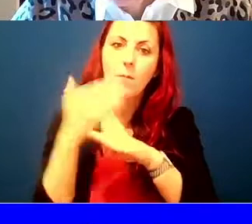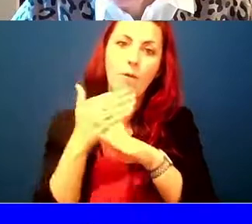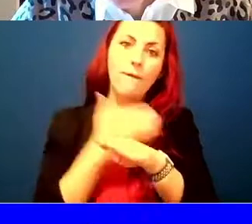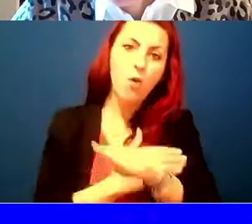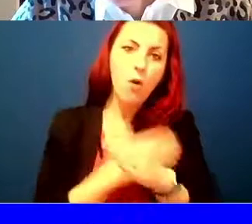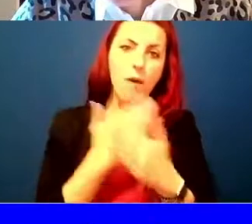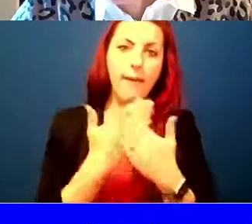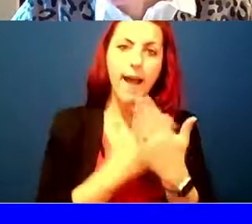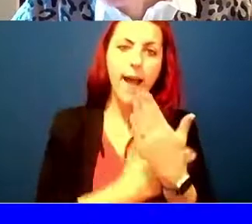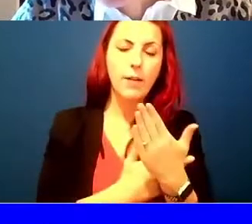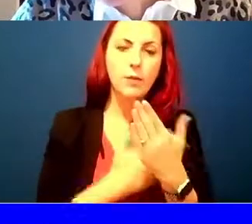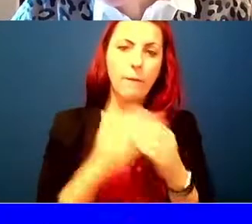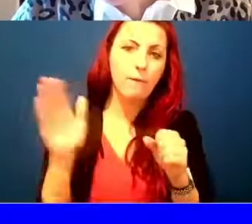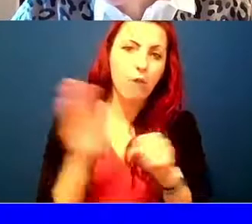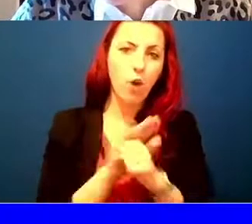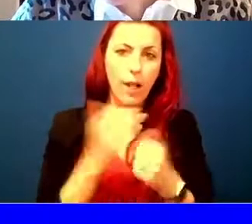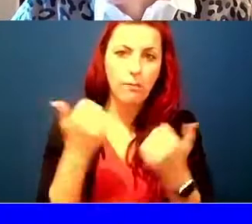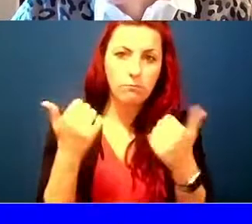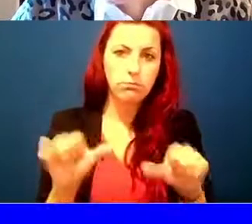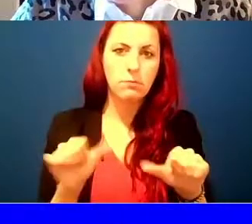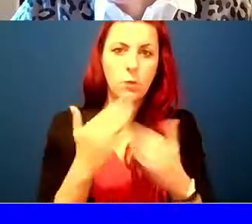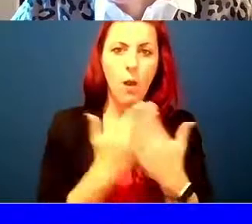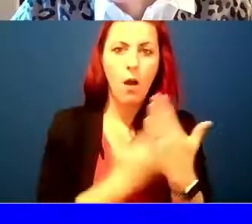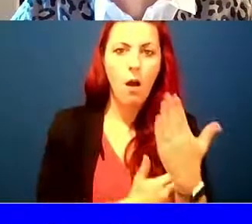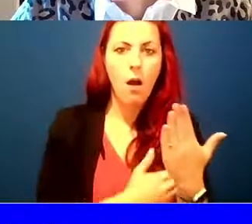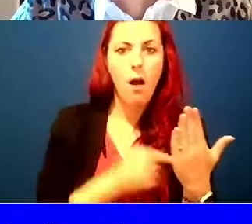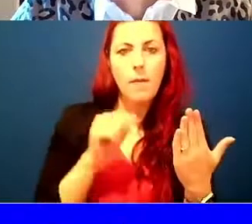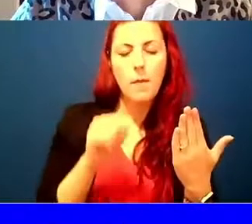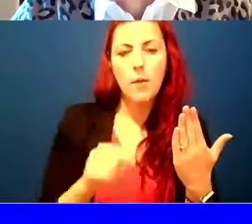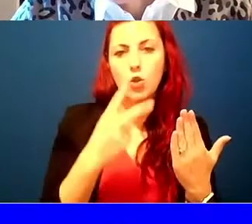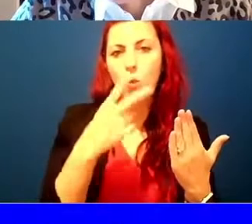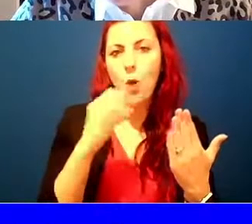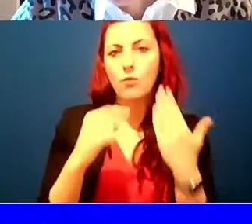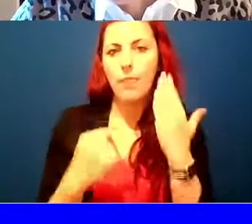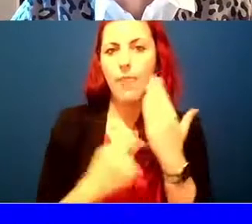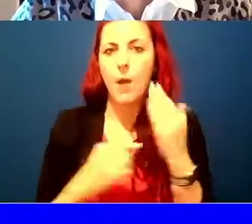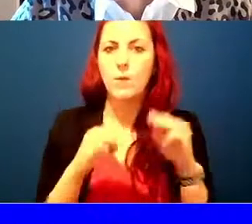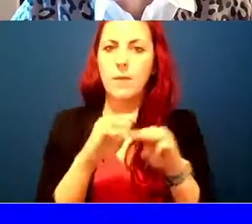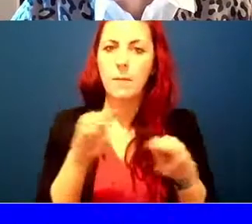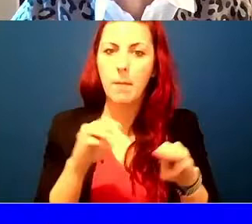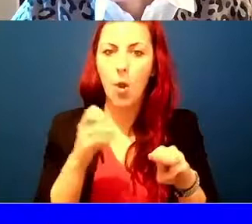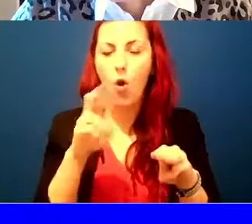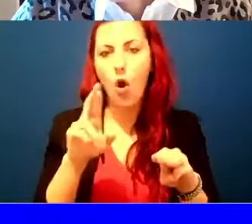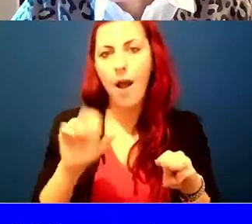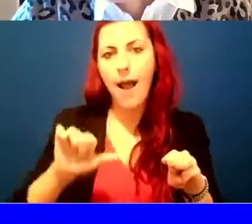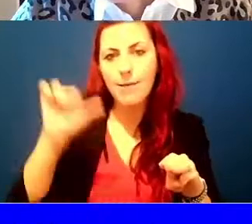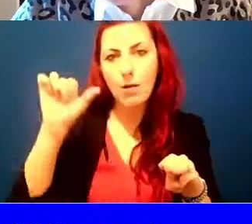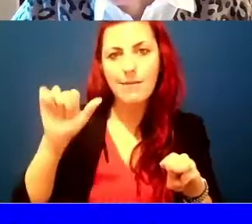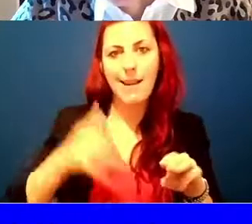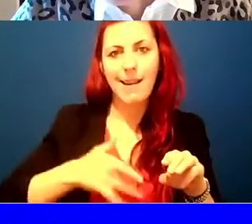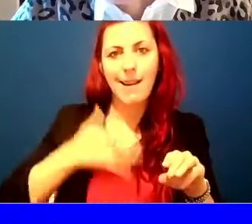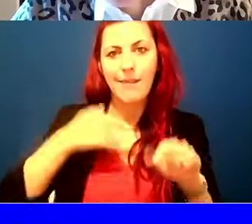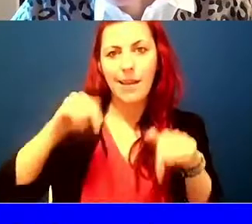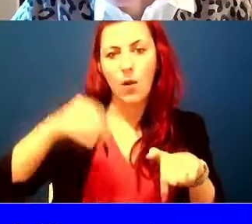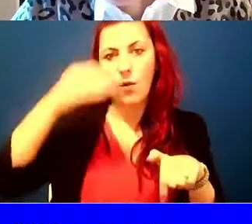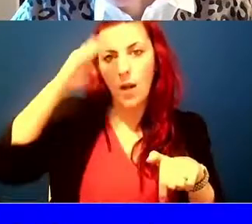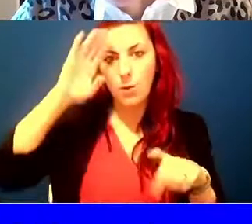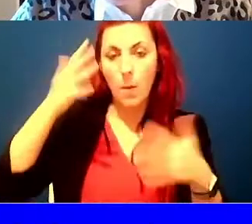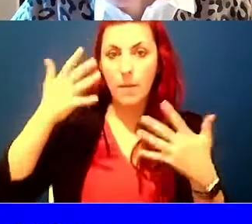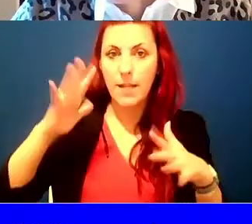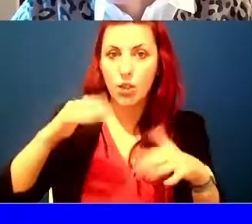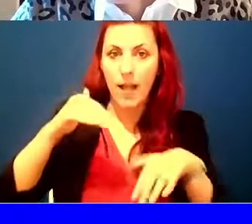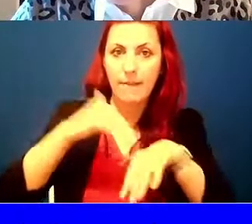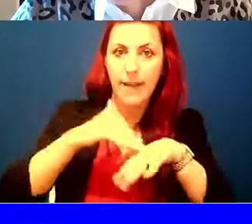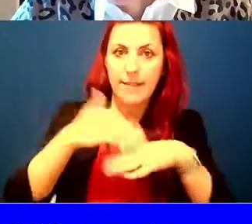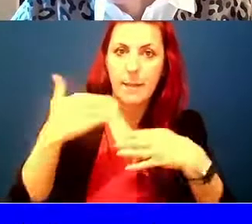was fully signed into law that something like 200,000 people, adults, living in Ireland could potentially be affected by the